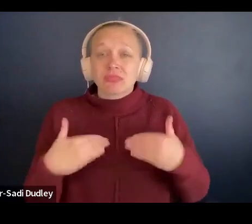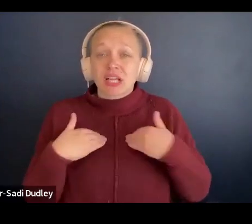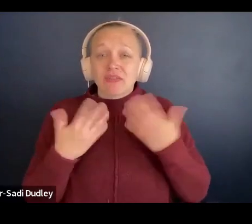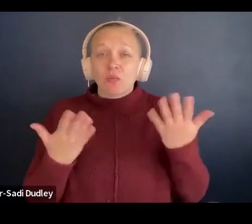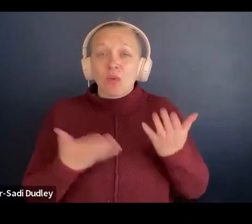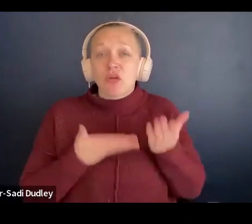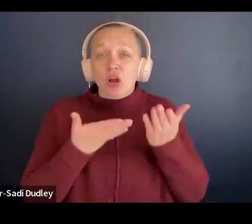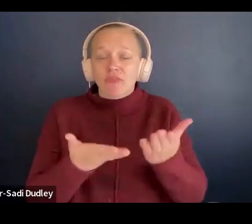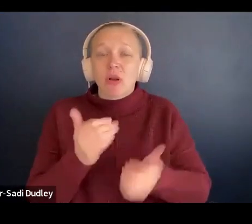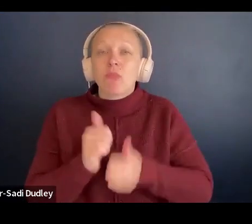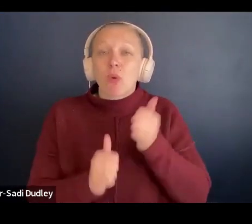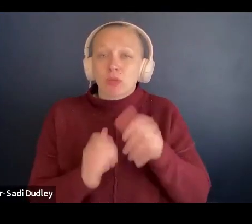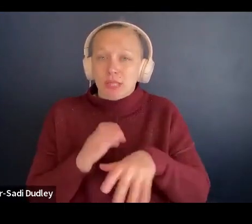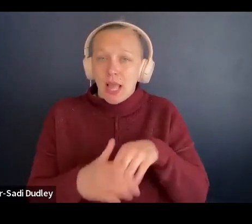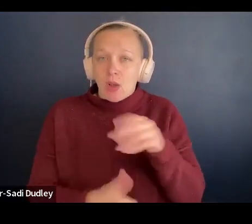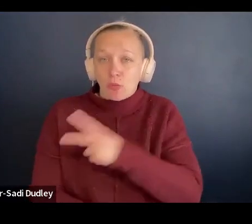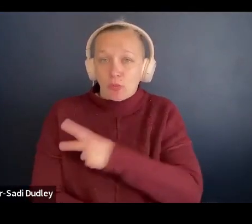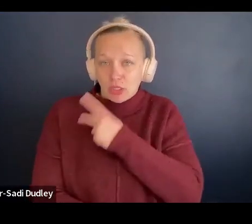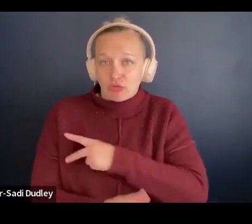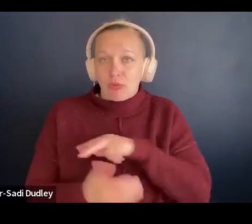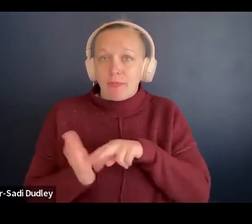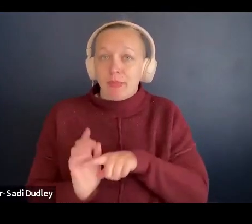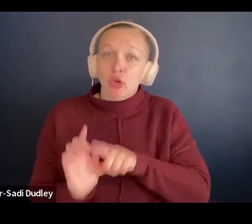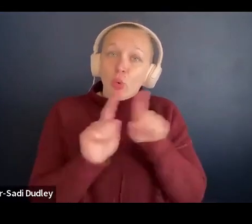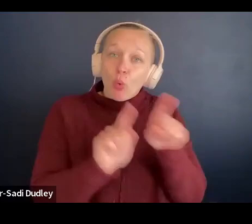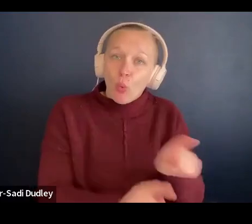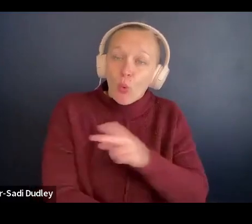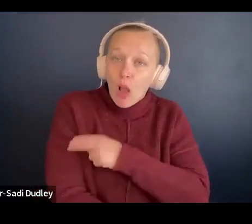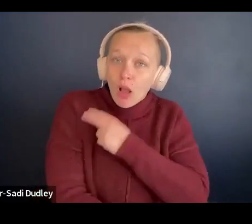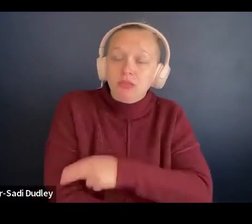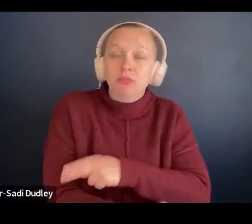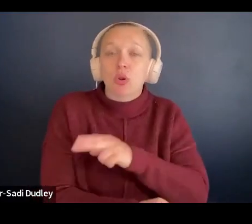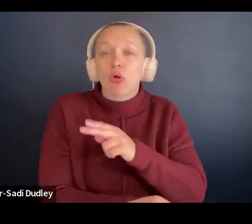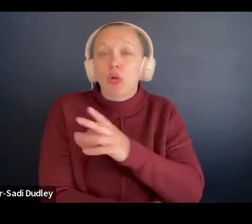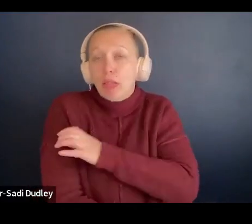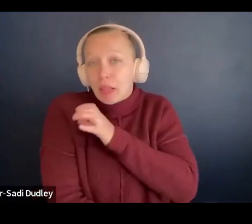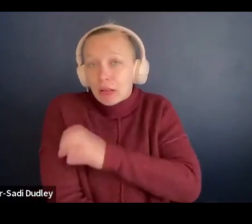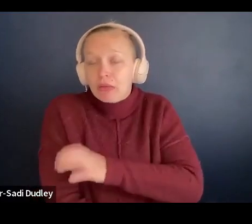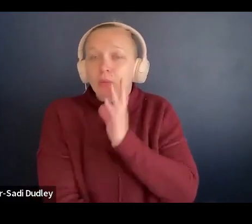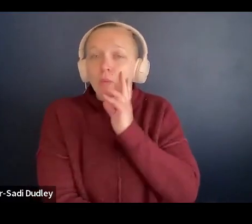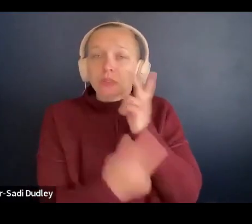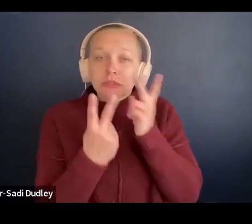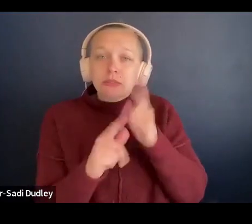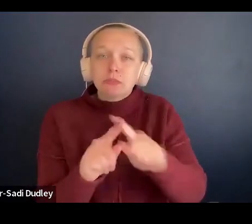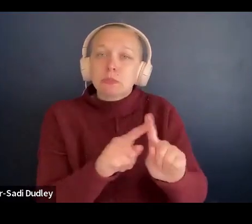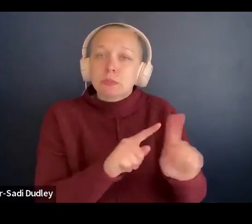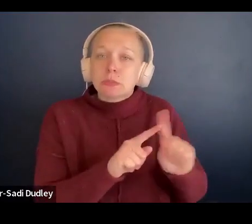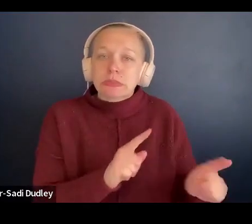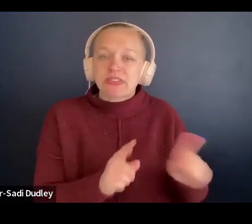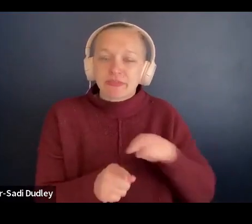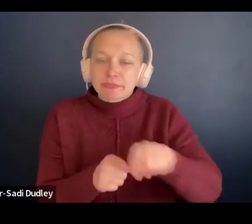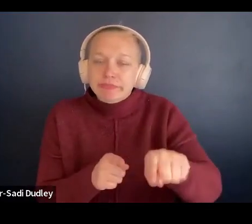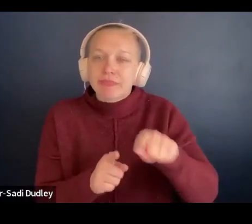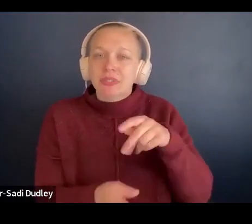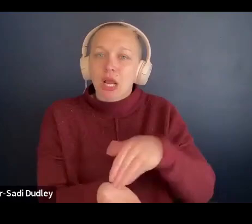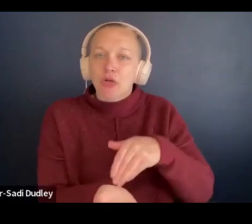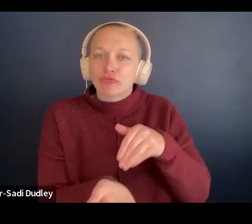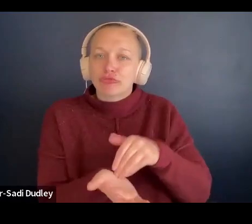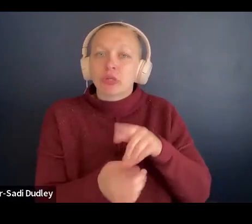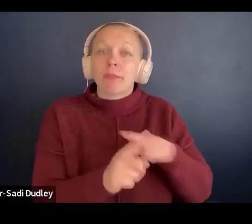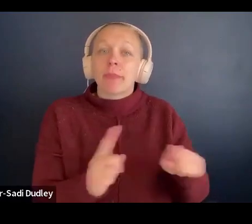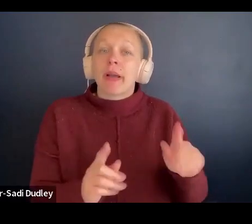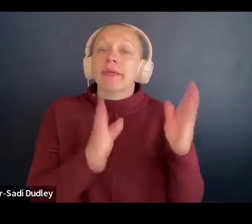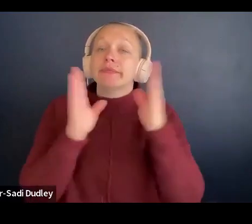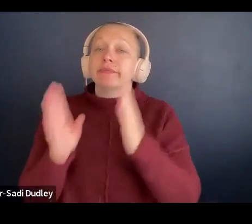are outpatient, so you're going to a clinic and seeing a special sector of doctors in the palliative care world, whereas hospice